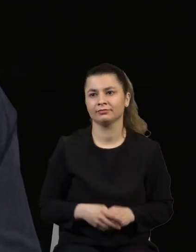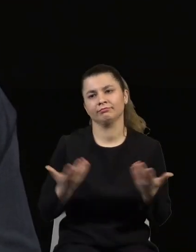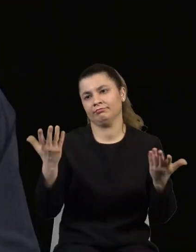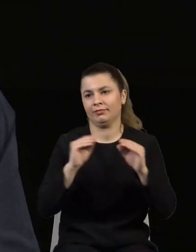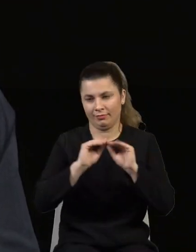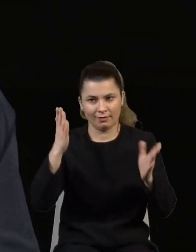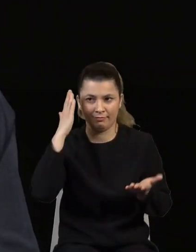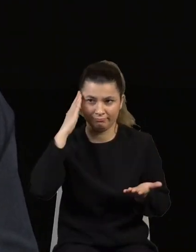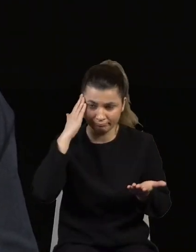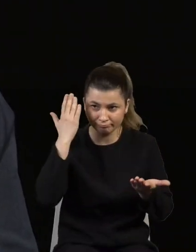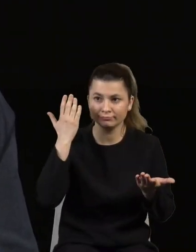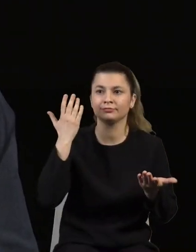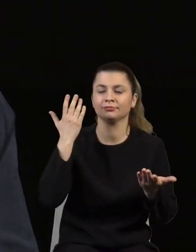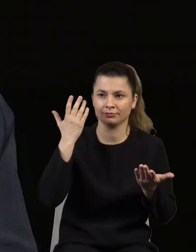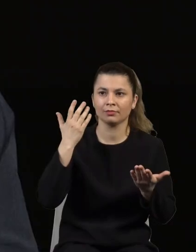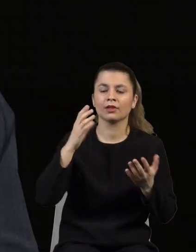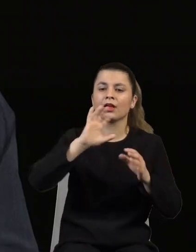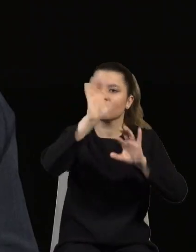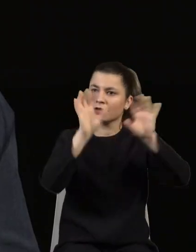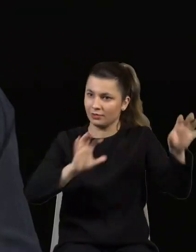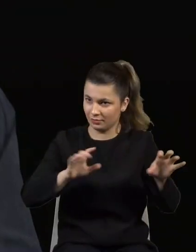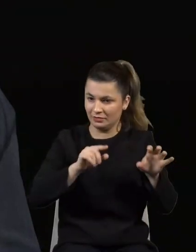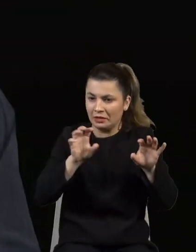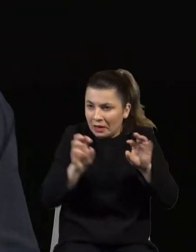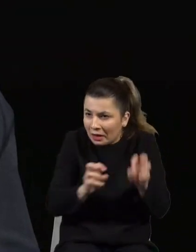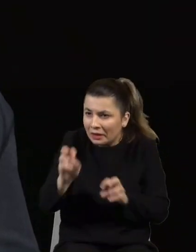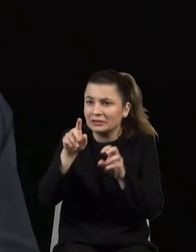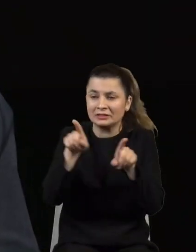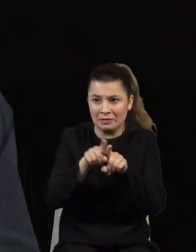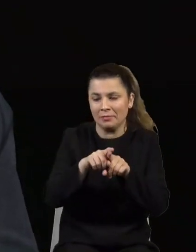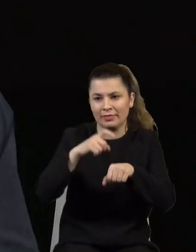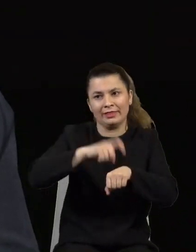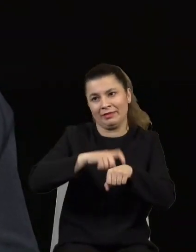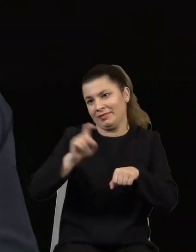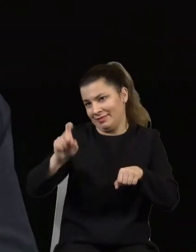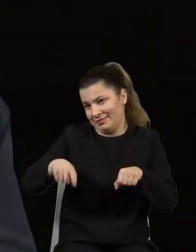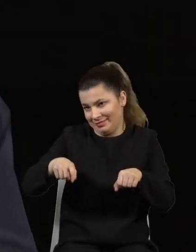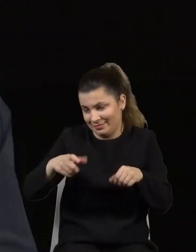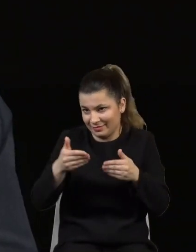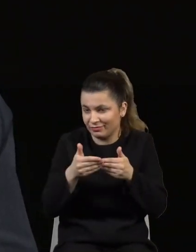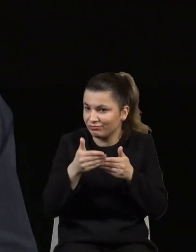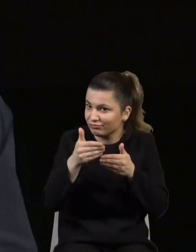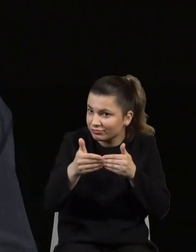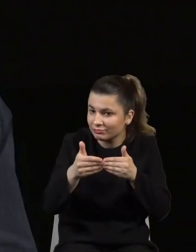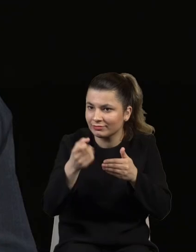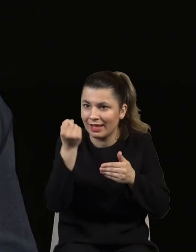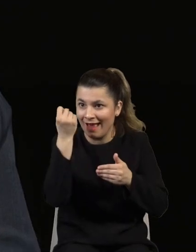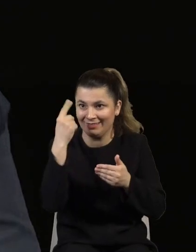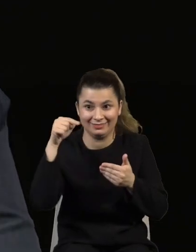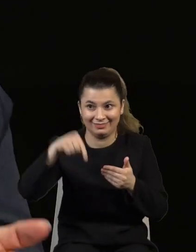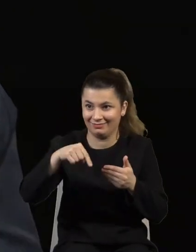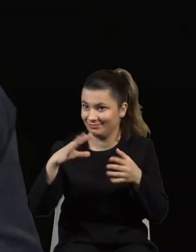that transport investments need to be made according to viable plans. So